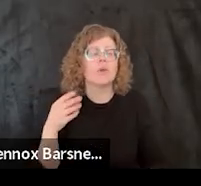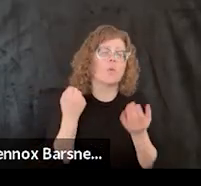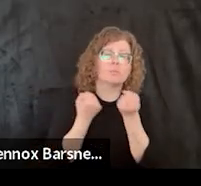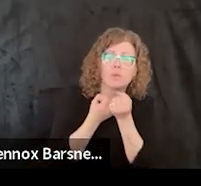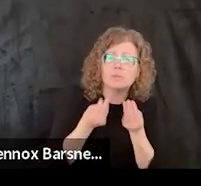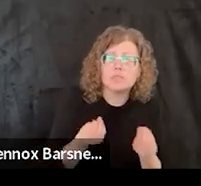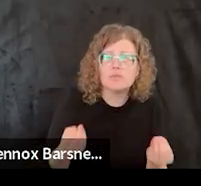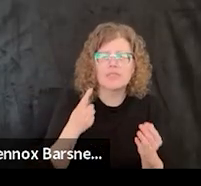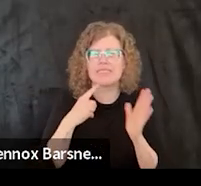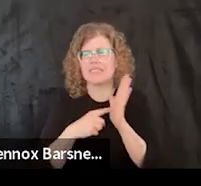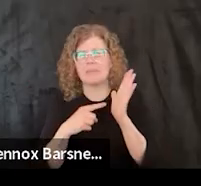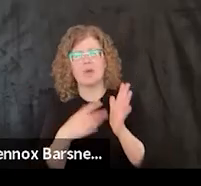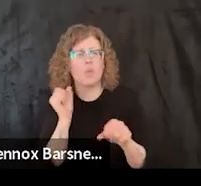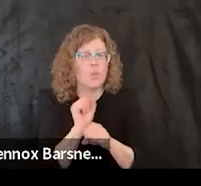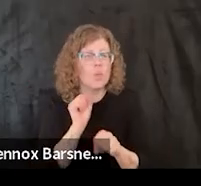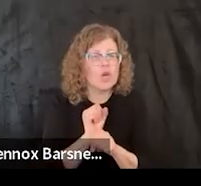work.